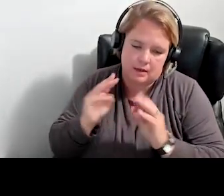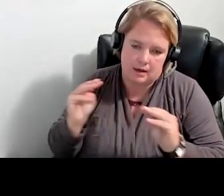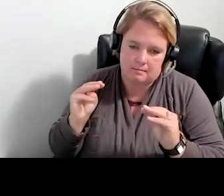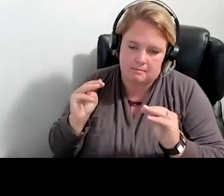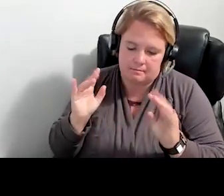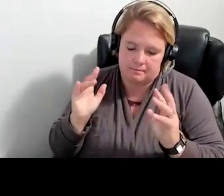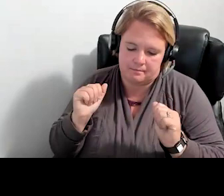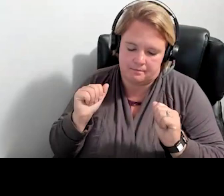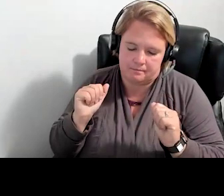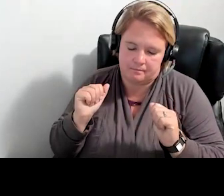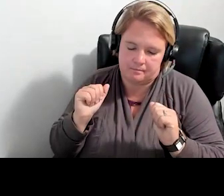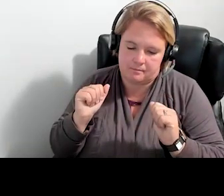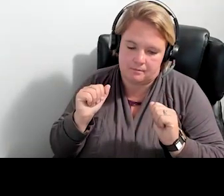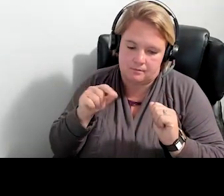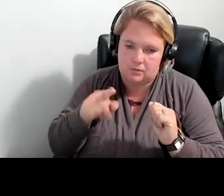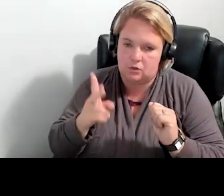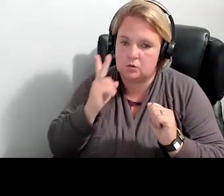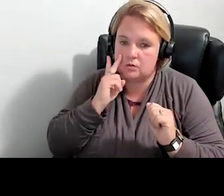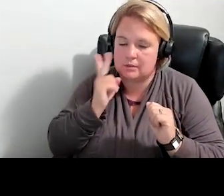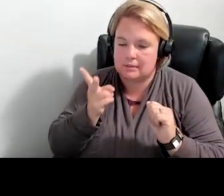see the